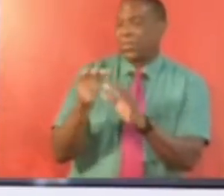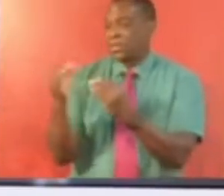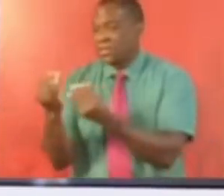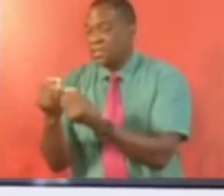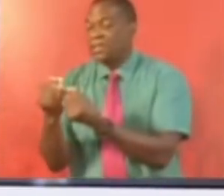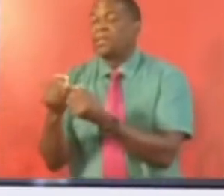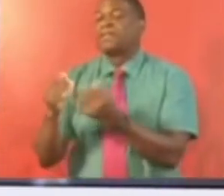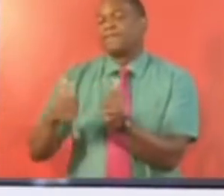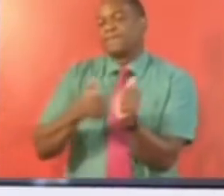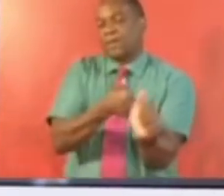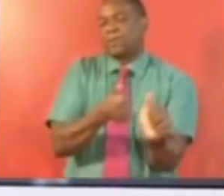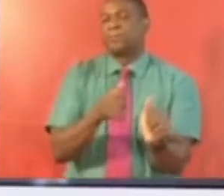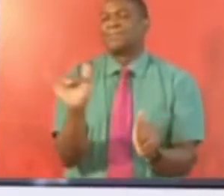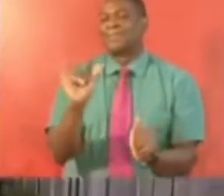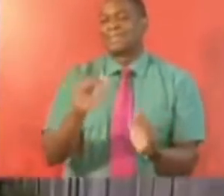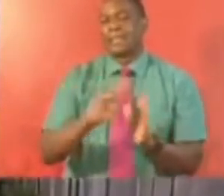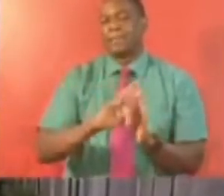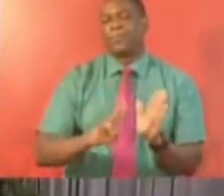well.